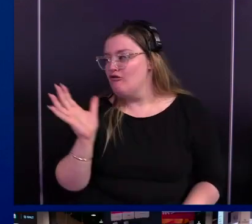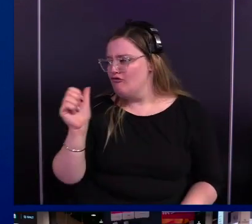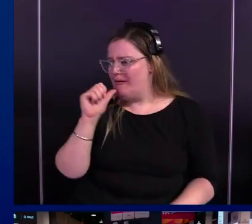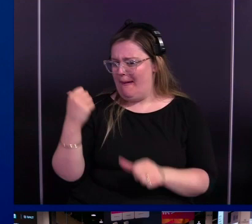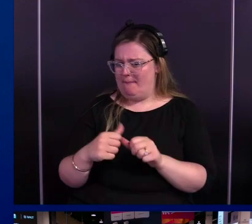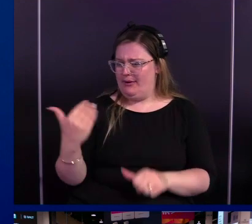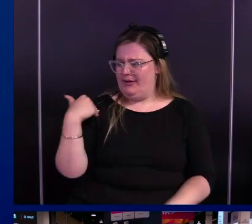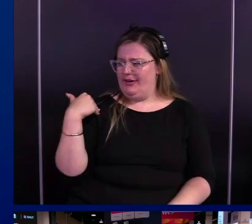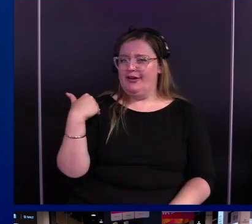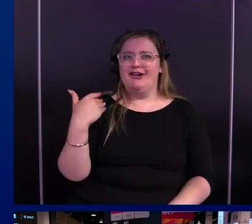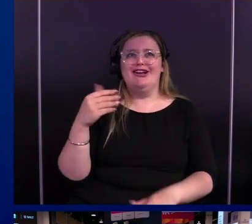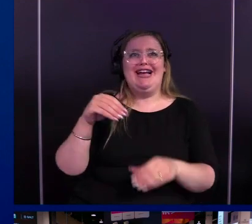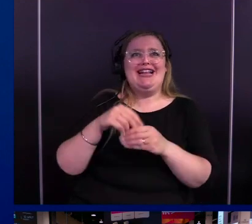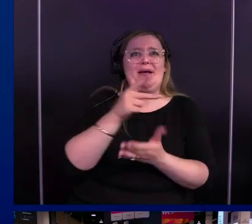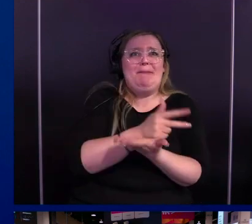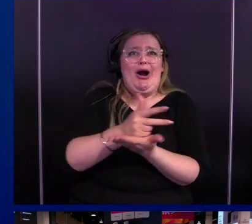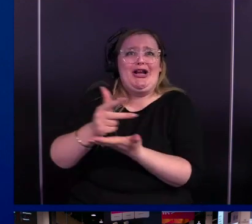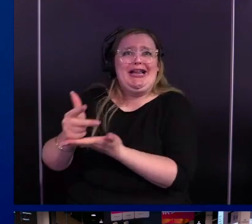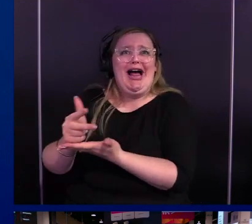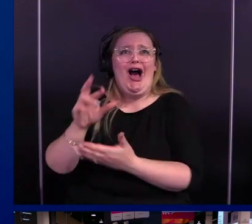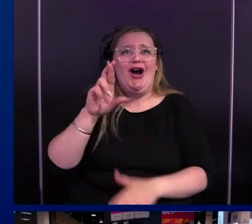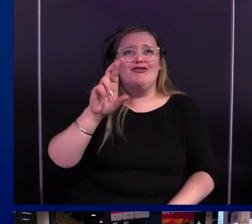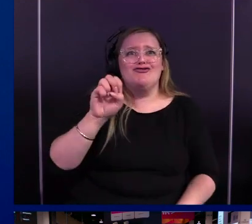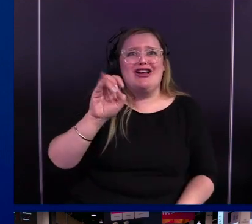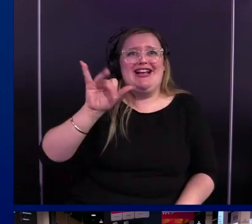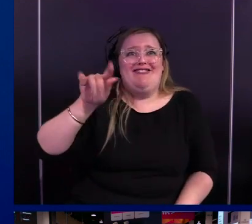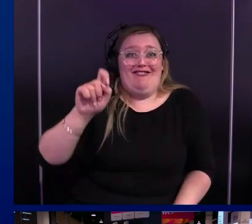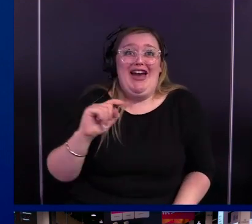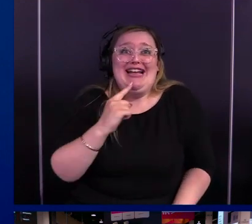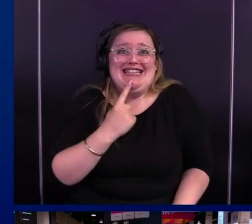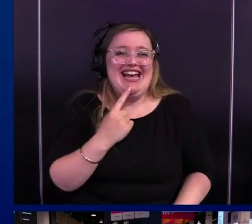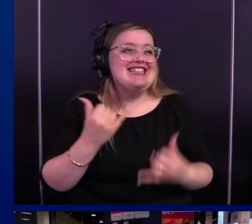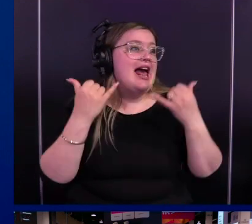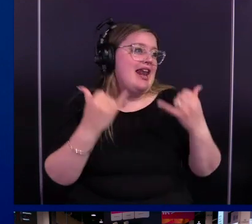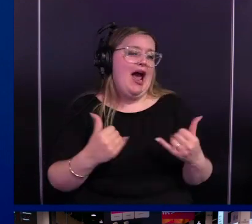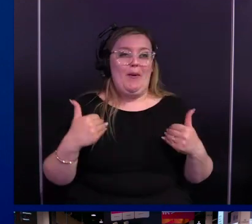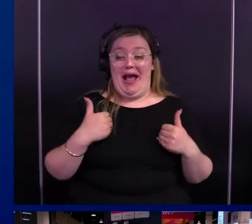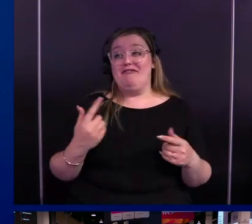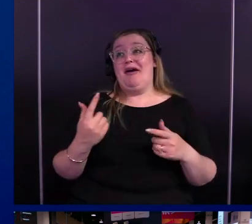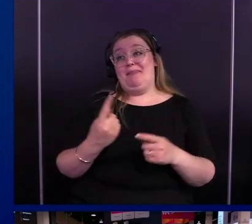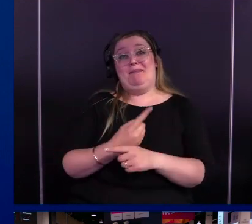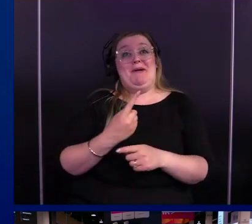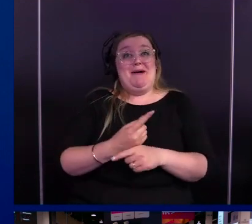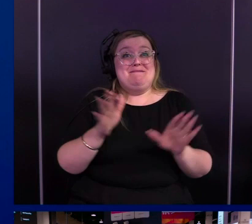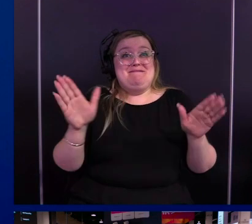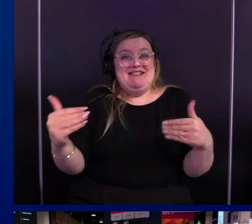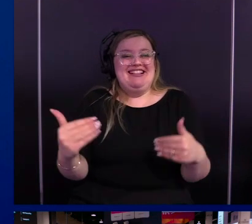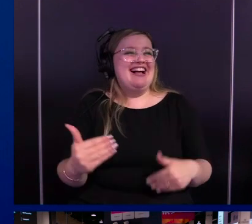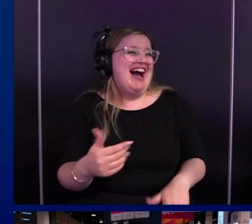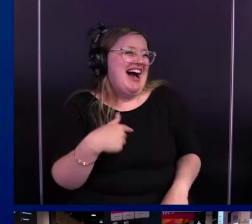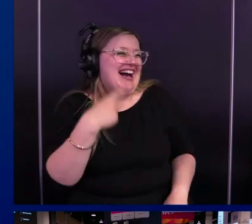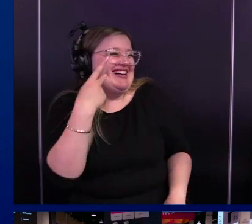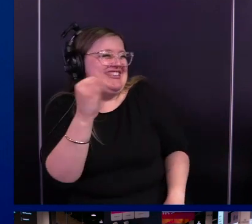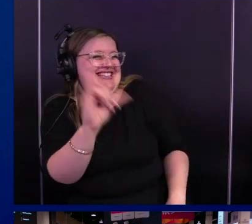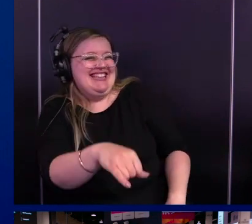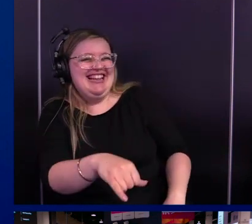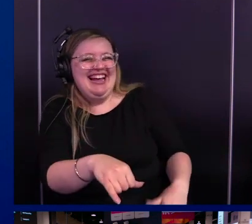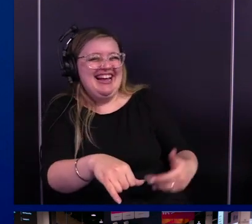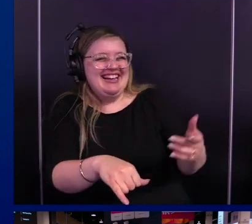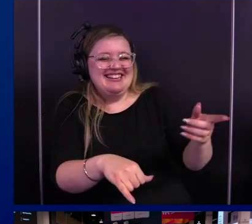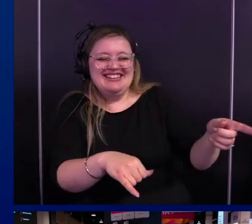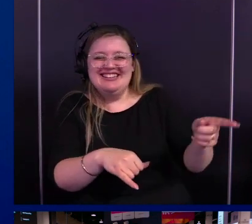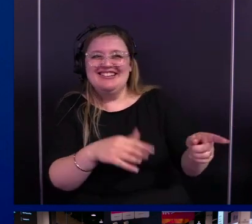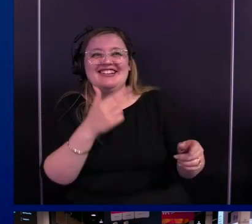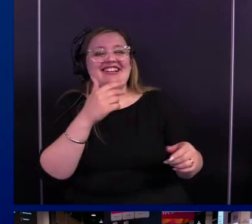the parking lot at reInvent. Now it's actually in a ballroom. I see what you did there. I love it. I love it. So what's cool, like, we're